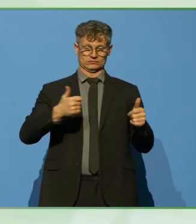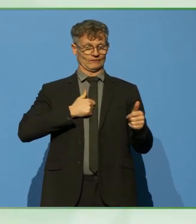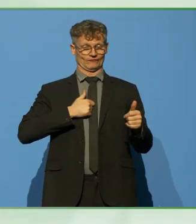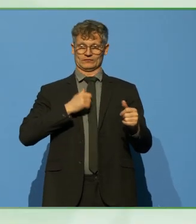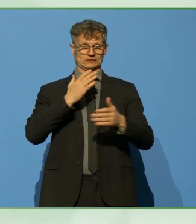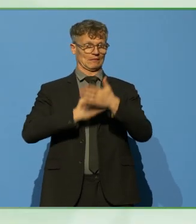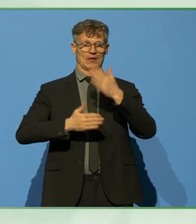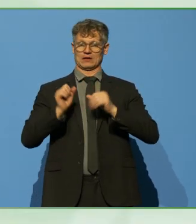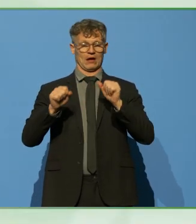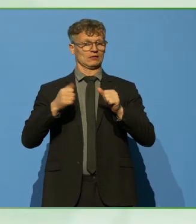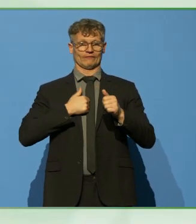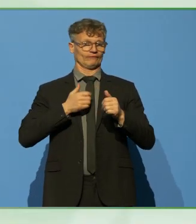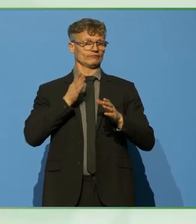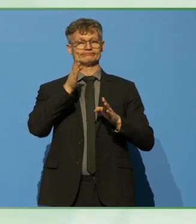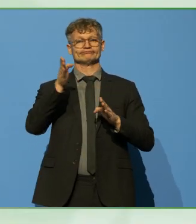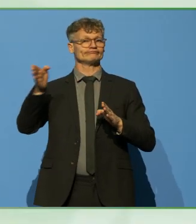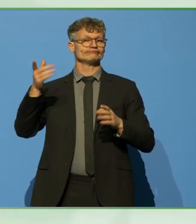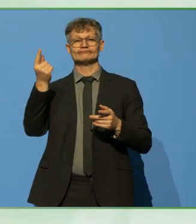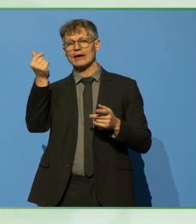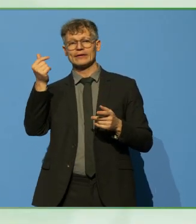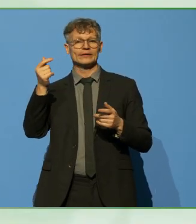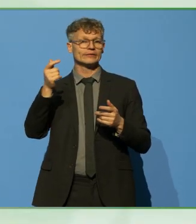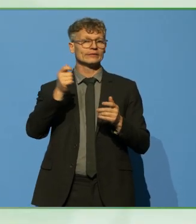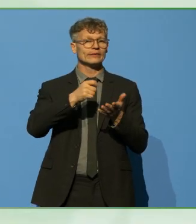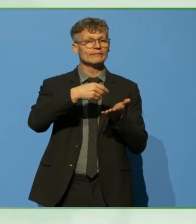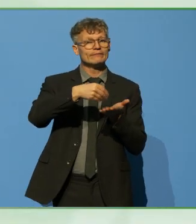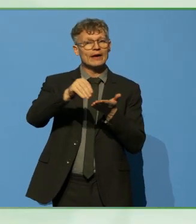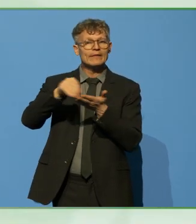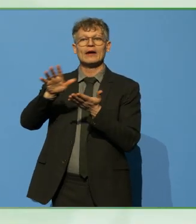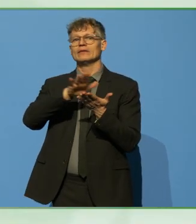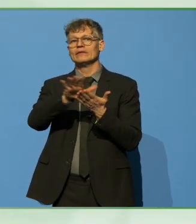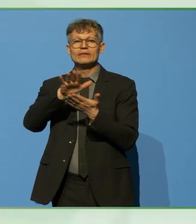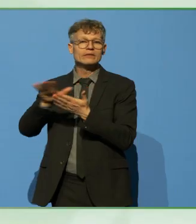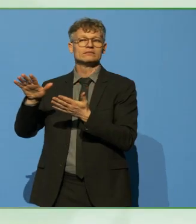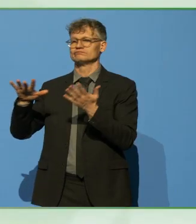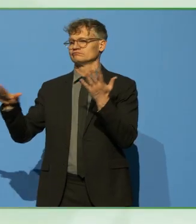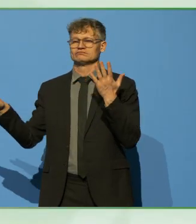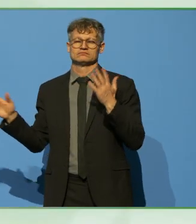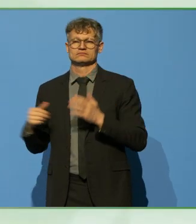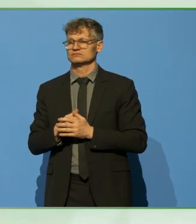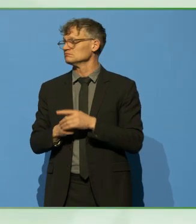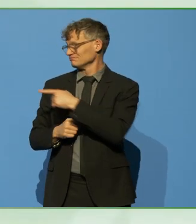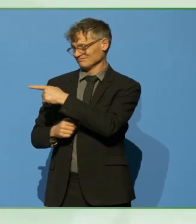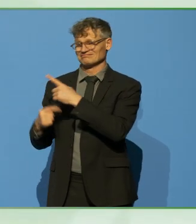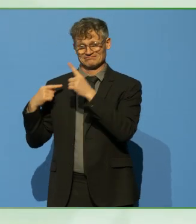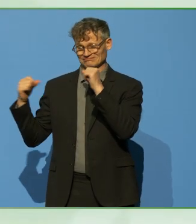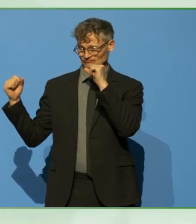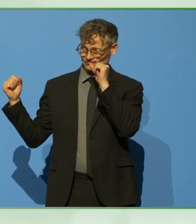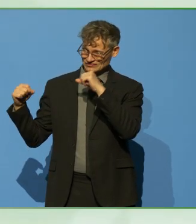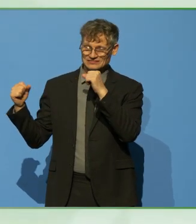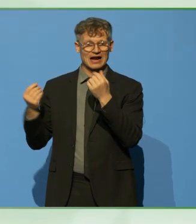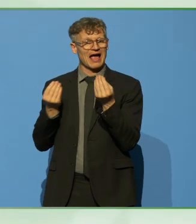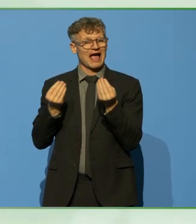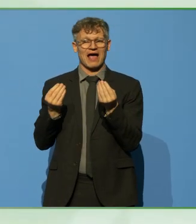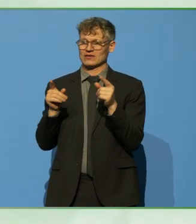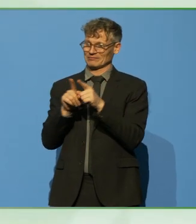to use the digital euro independently. Yeah, completely agree. That point around how do we give people agency, independence